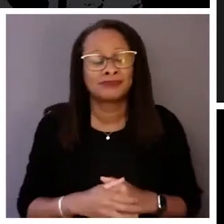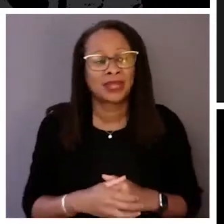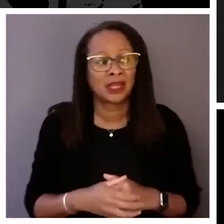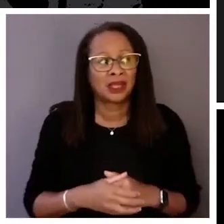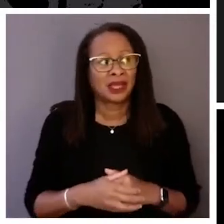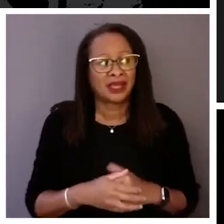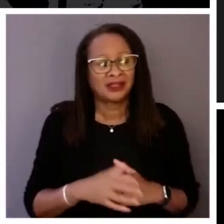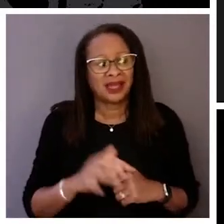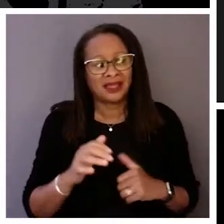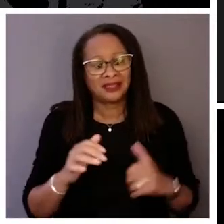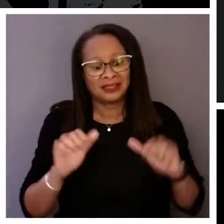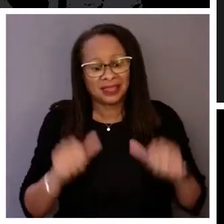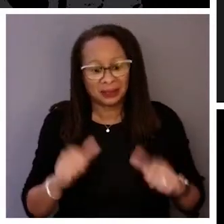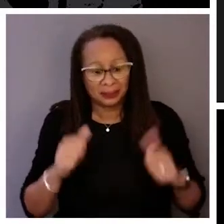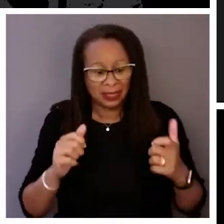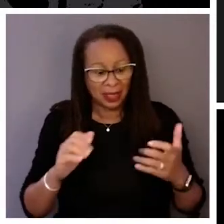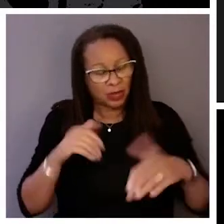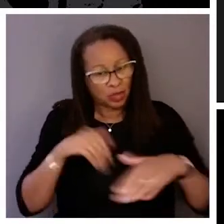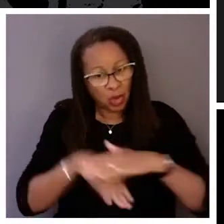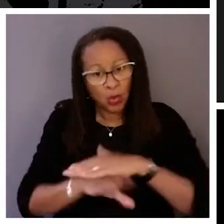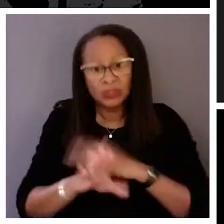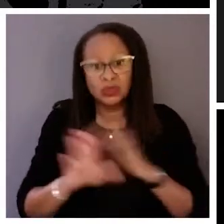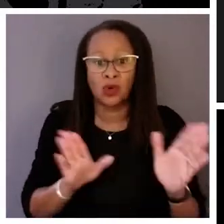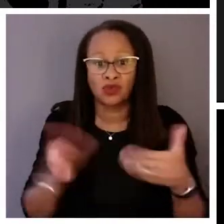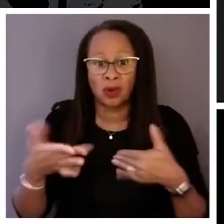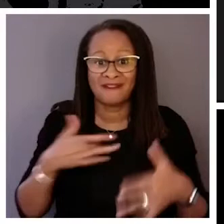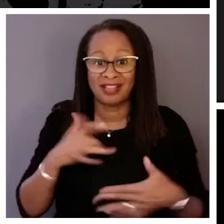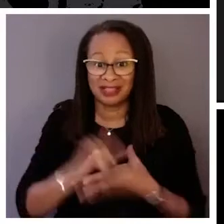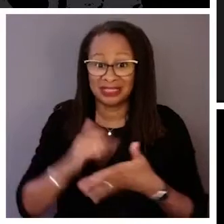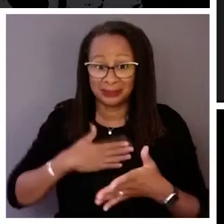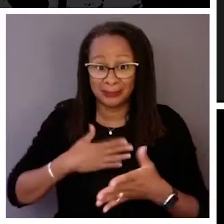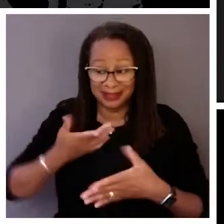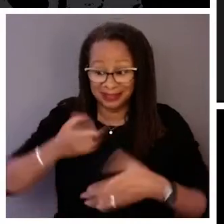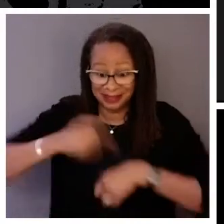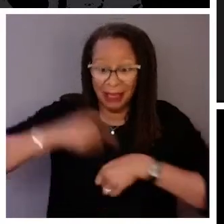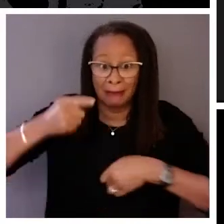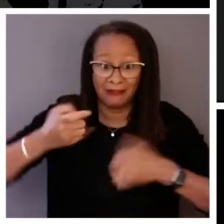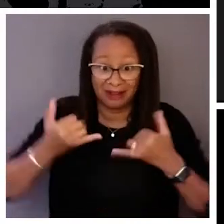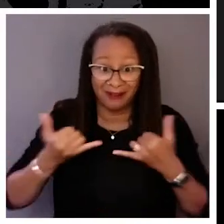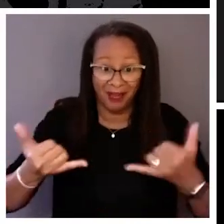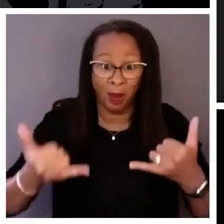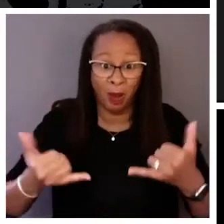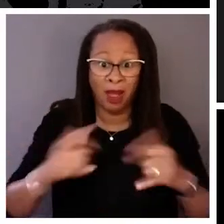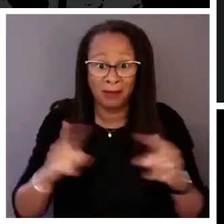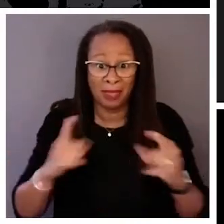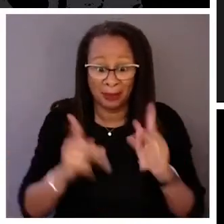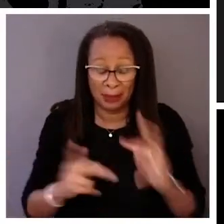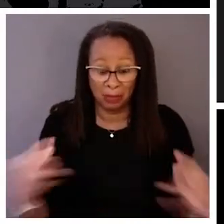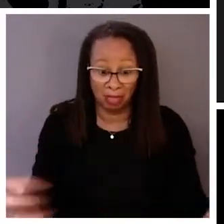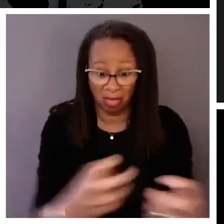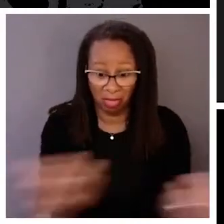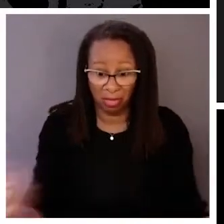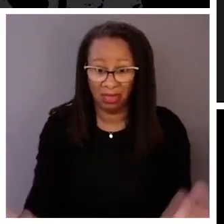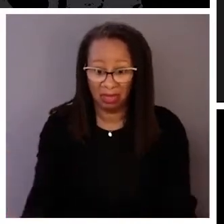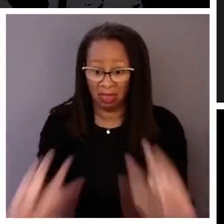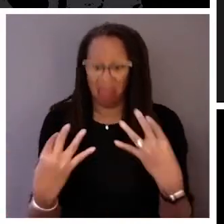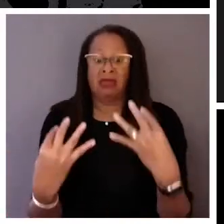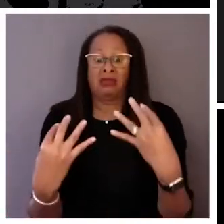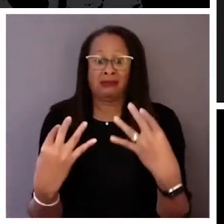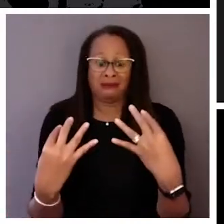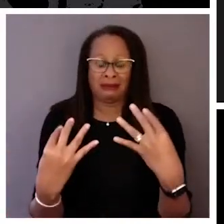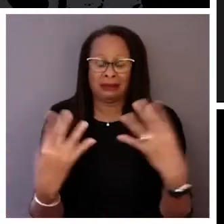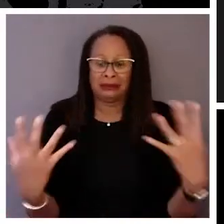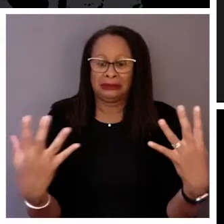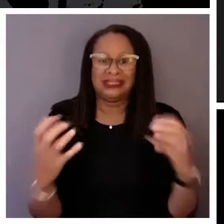in a way where when you go into a room, it's like you feel like, okay, that's your shot. There's people looking at you. You're sitting